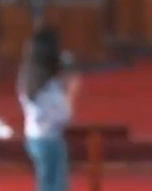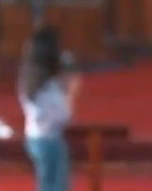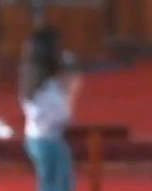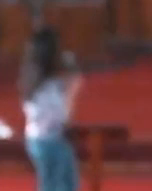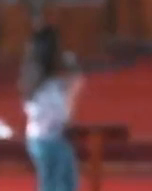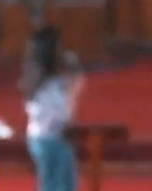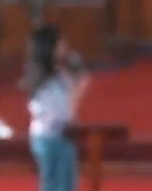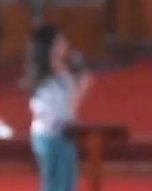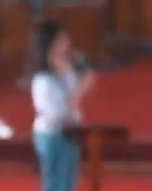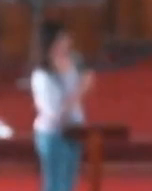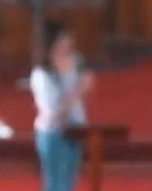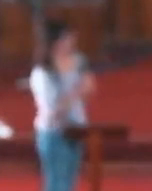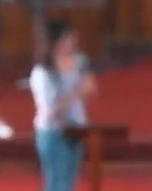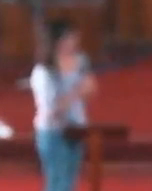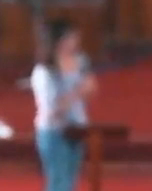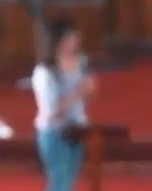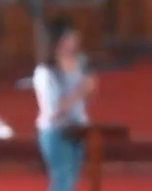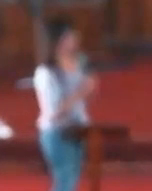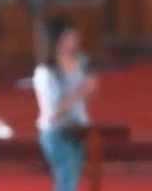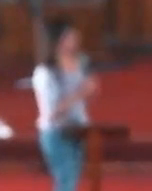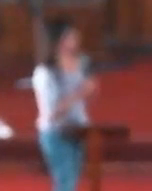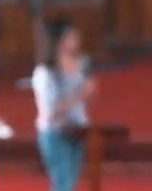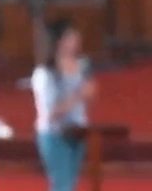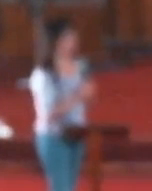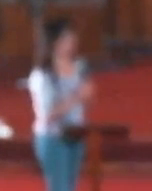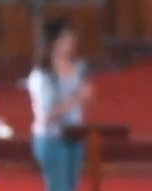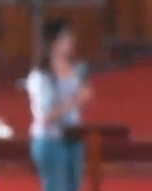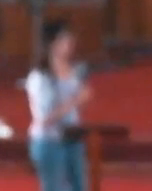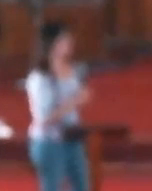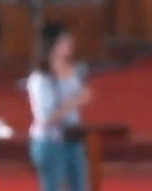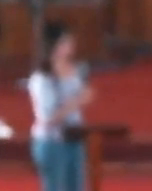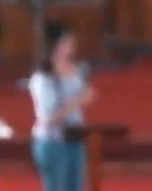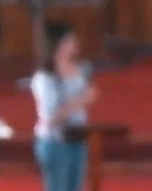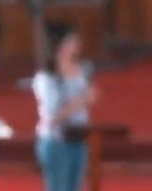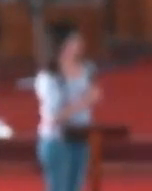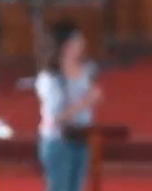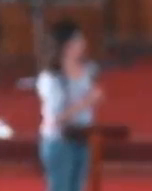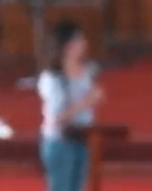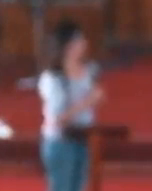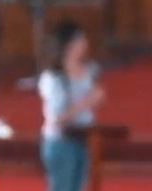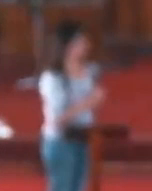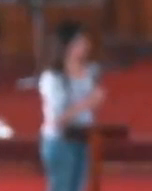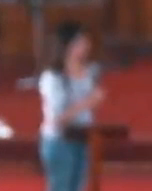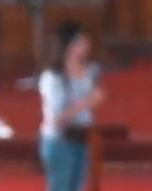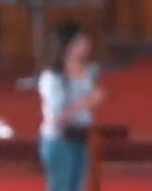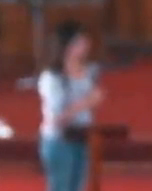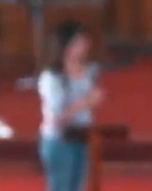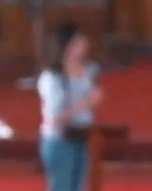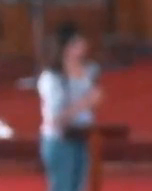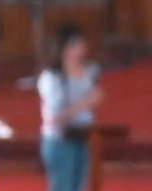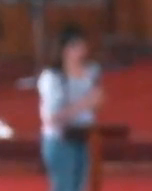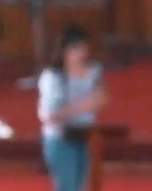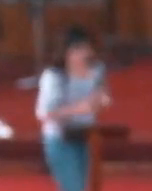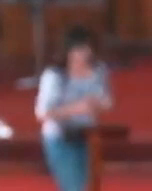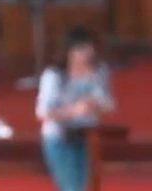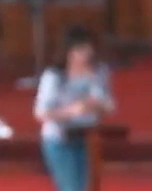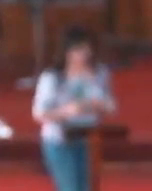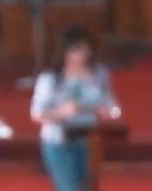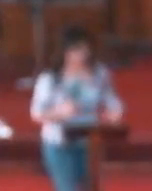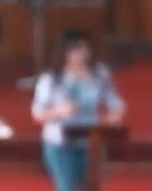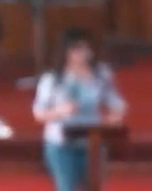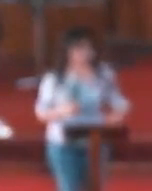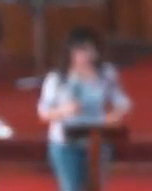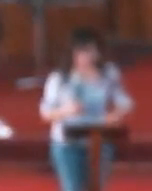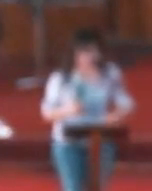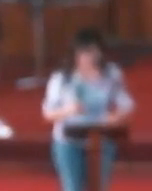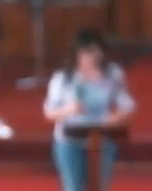and it's based on promises. Tenemos que, ¿verdad? la gente que hace pacto con Dios y